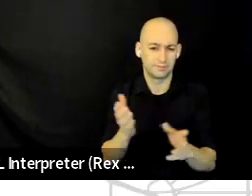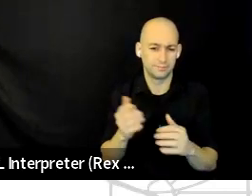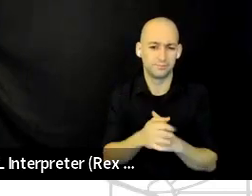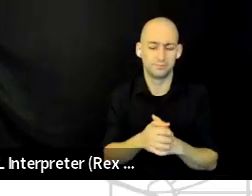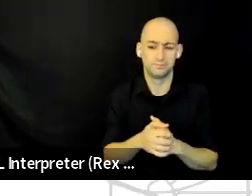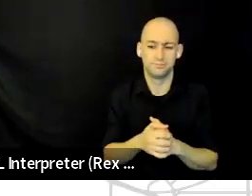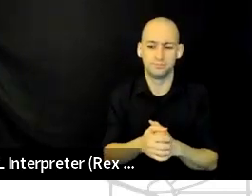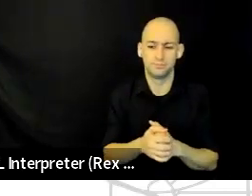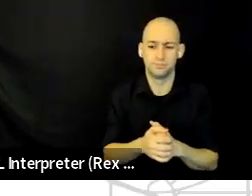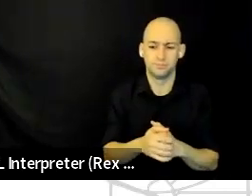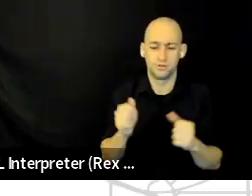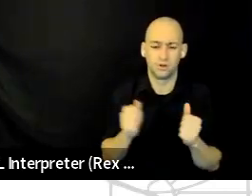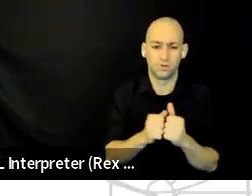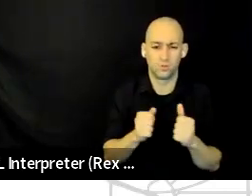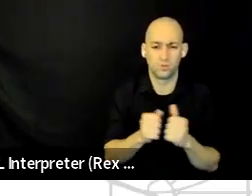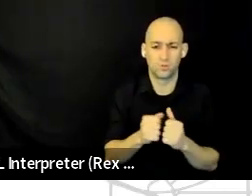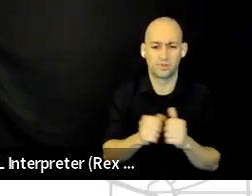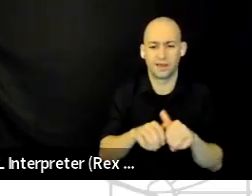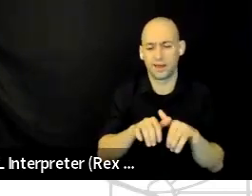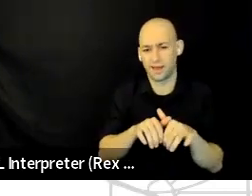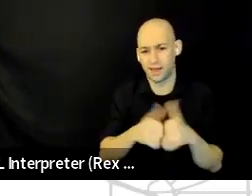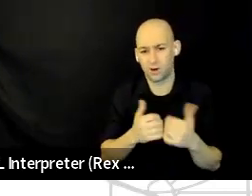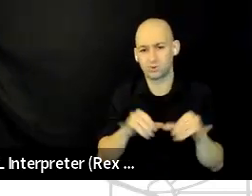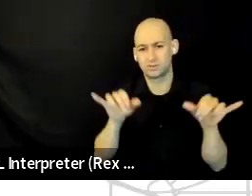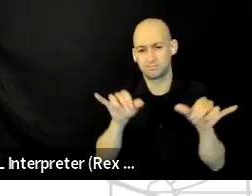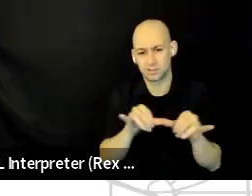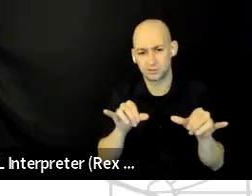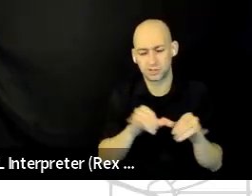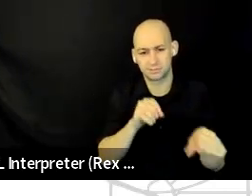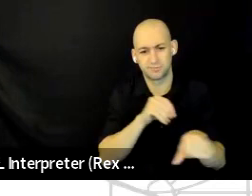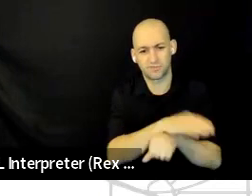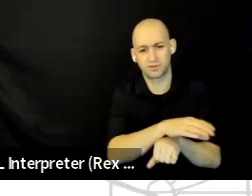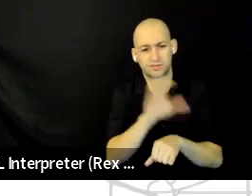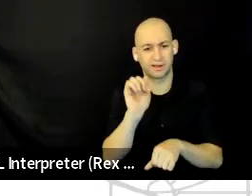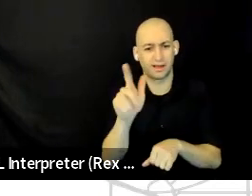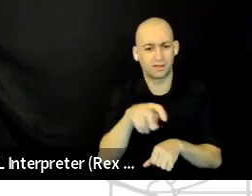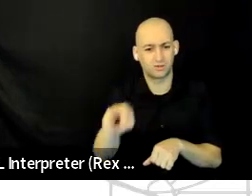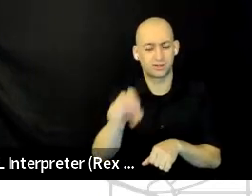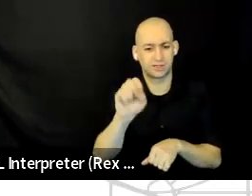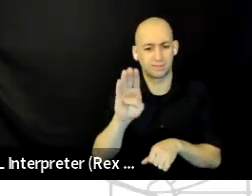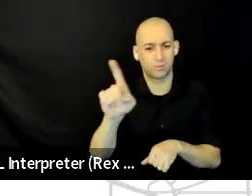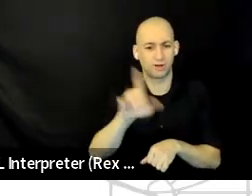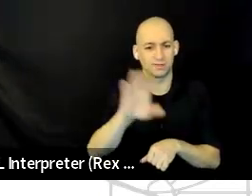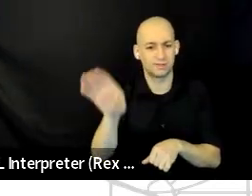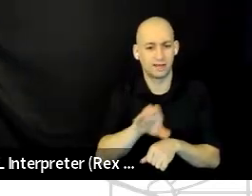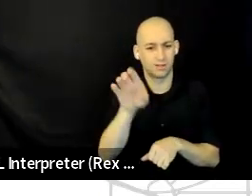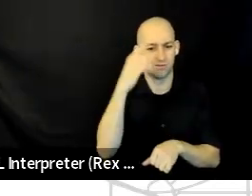So in terms of how does the metrics influence the Caltrans SB1 Cycle 4